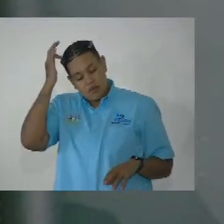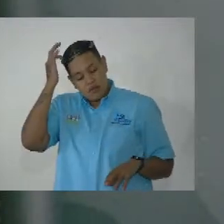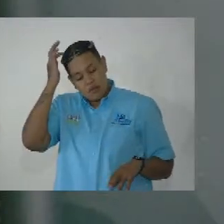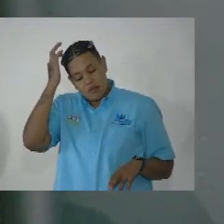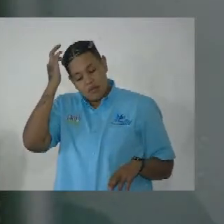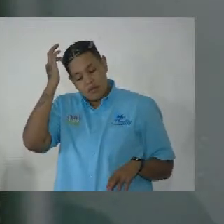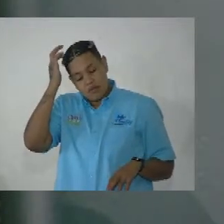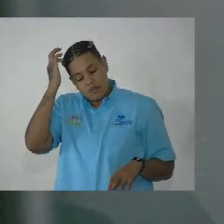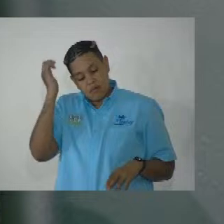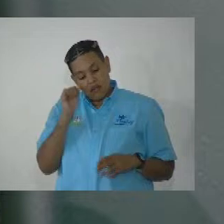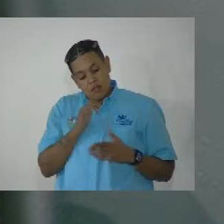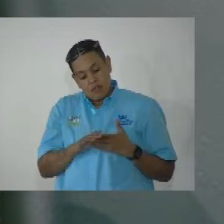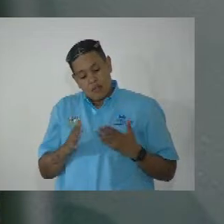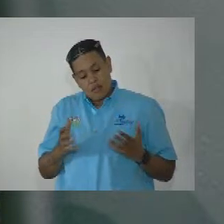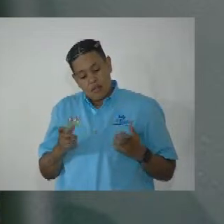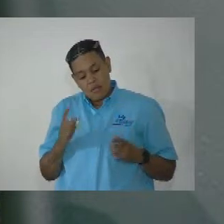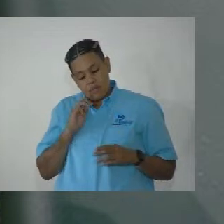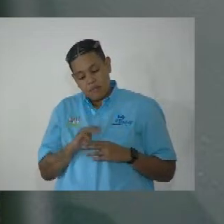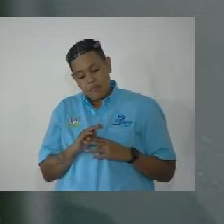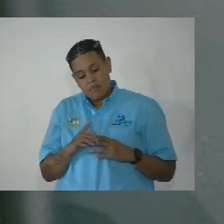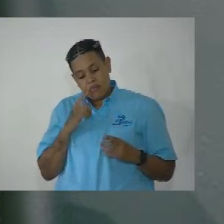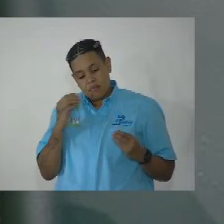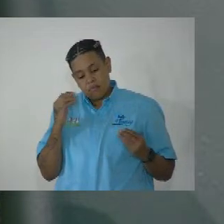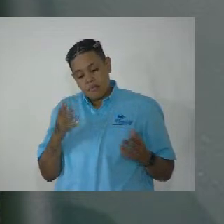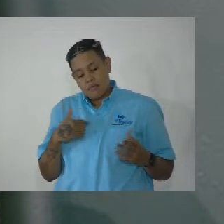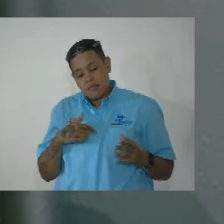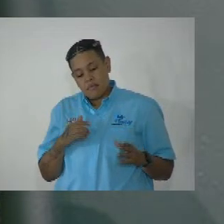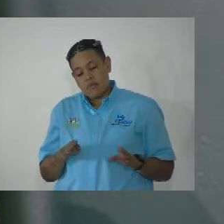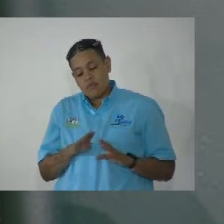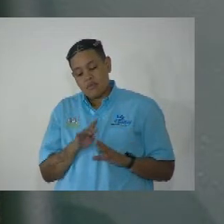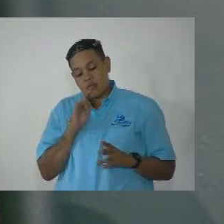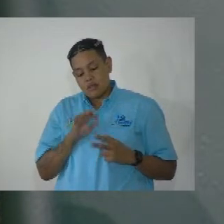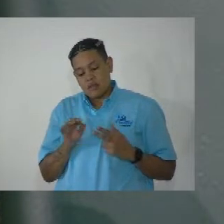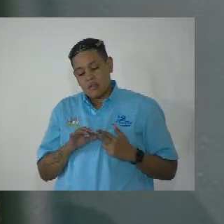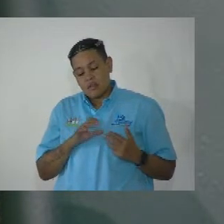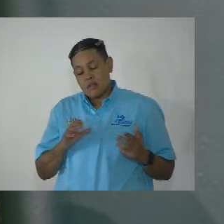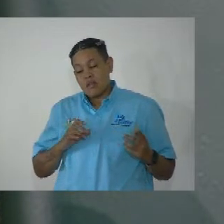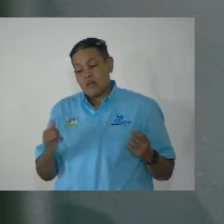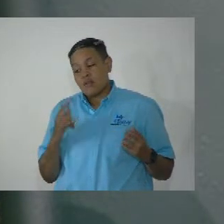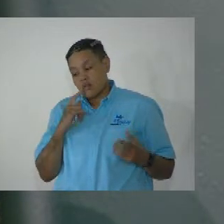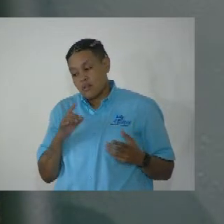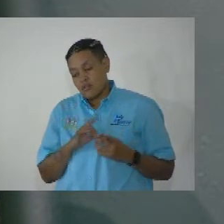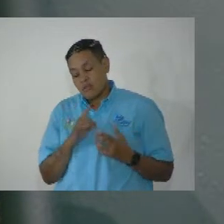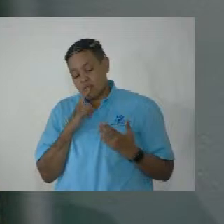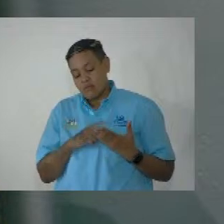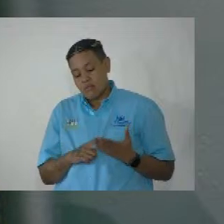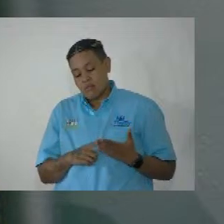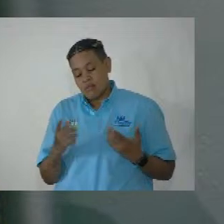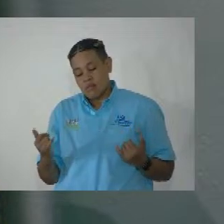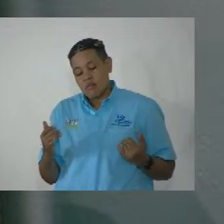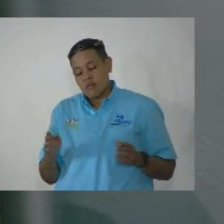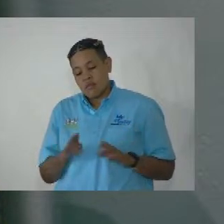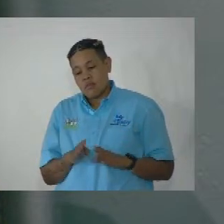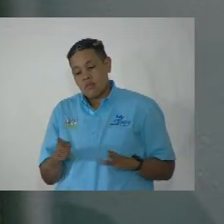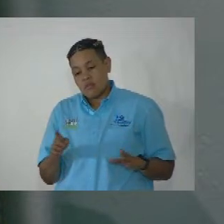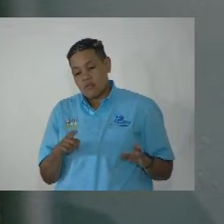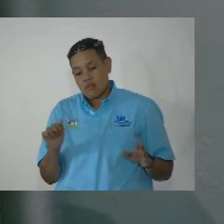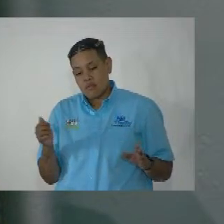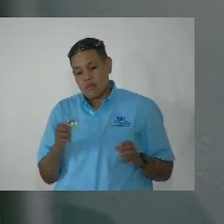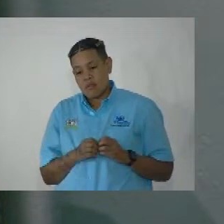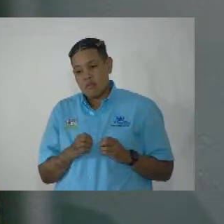tidy as we would want it. So, Minister, once again, so we have closed on a joint select. In respect of the debate, are you closed? Are there any